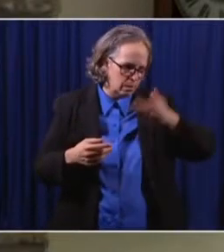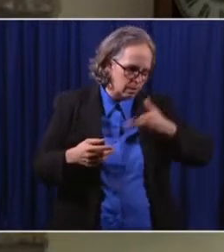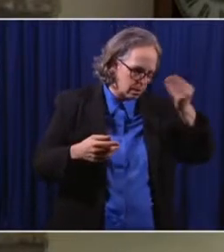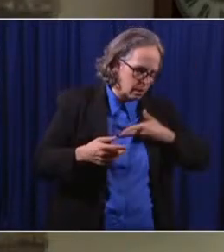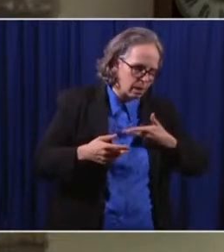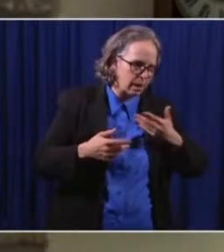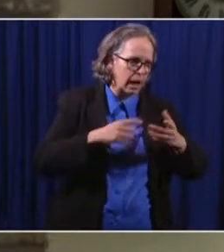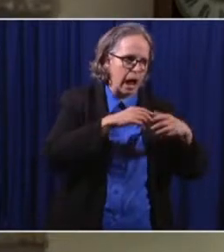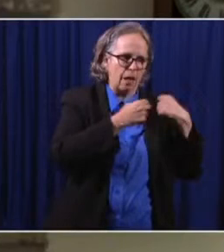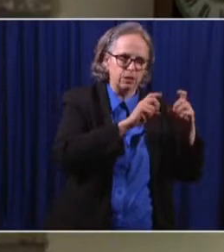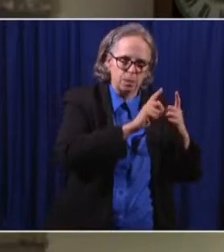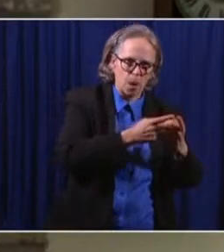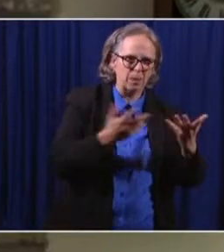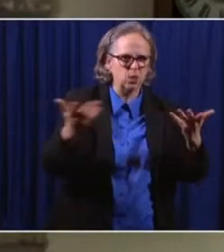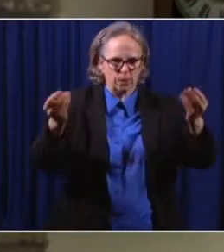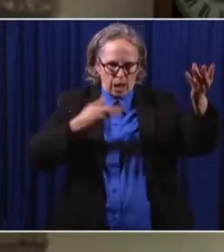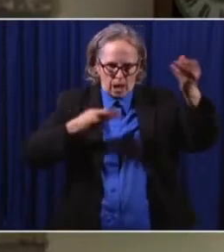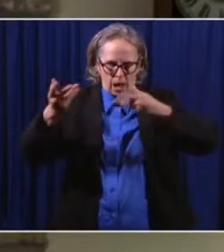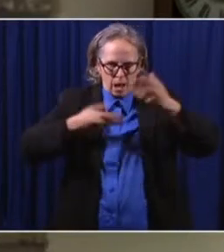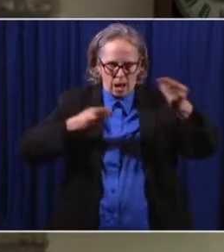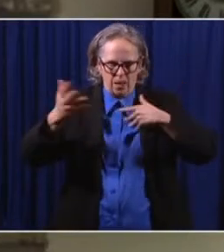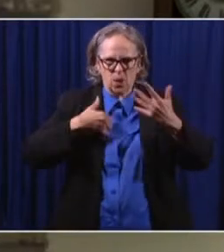going to work with those kind of three levels.